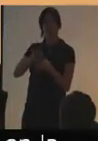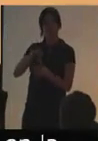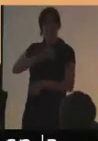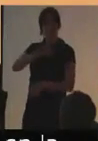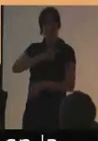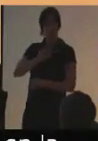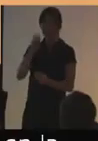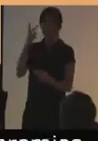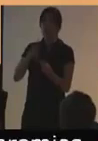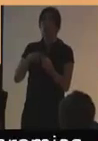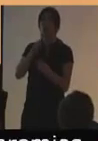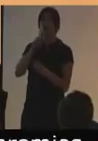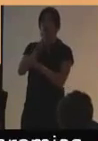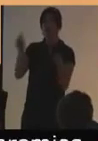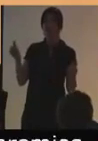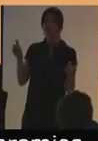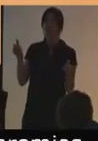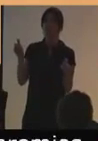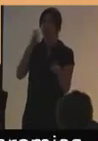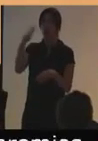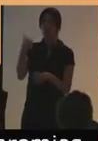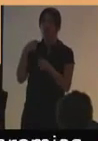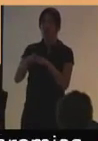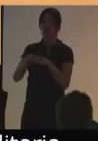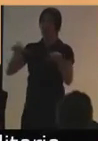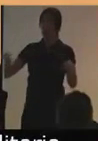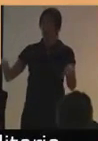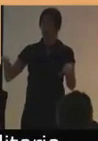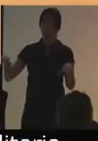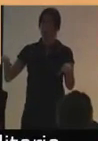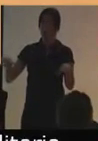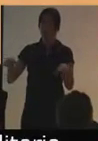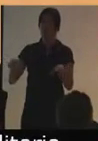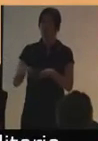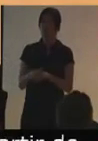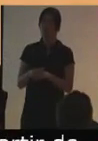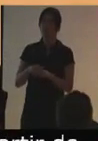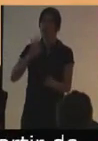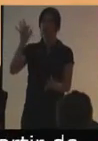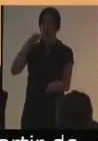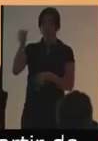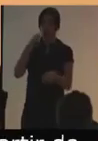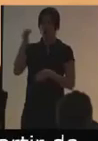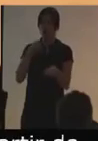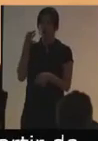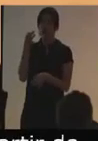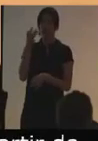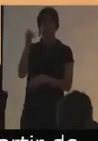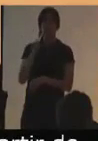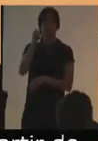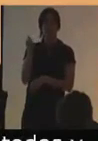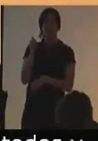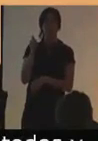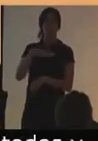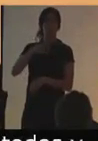so that you can get more information. The second announcement is that in the auditorium there is a cocktail at 2 p.m. so that we can